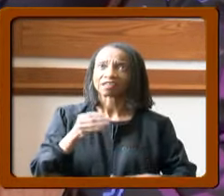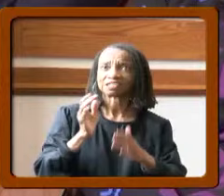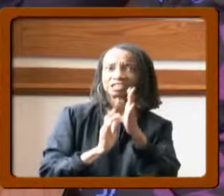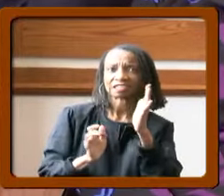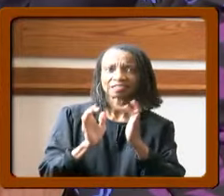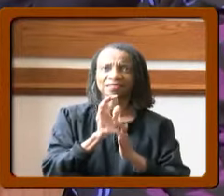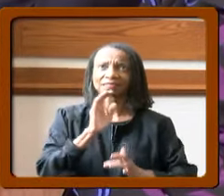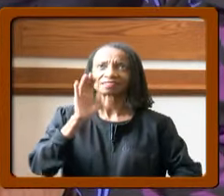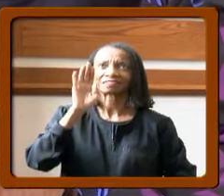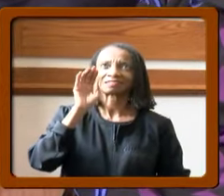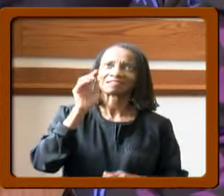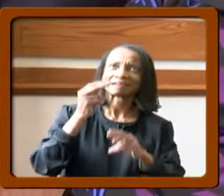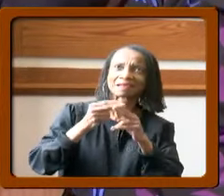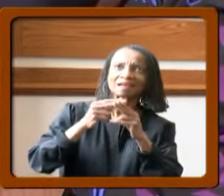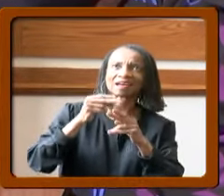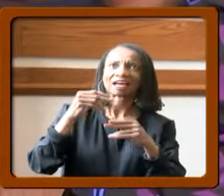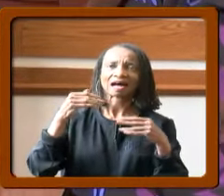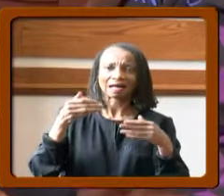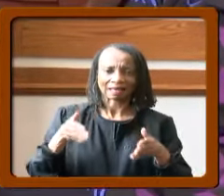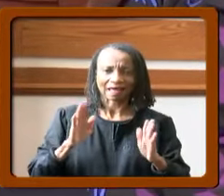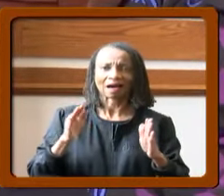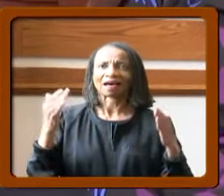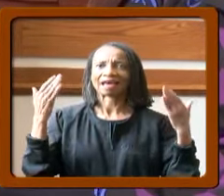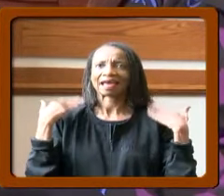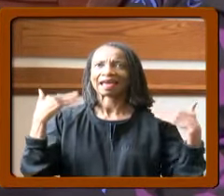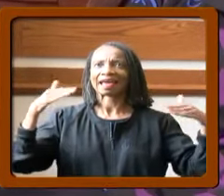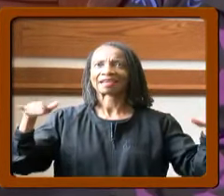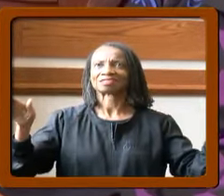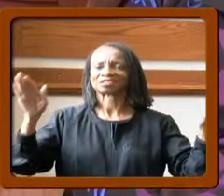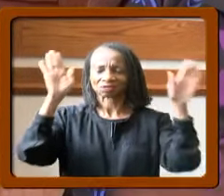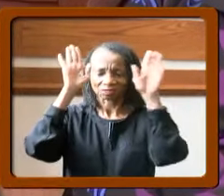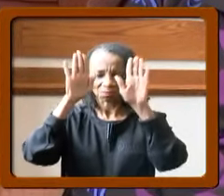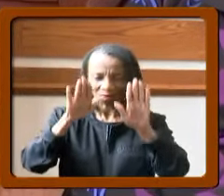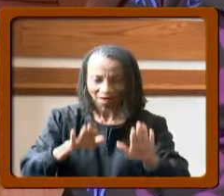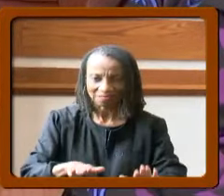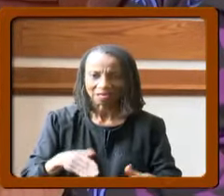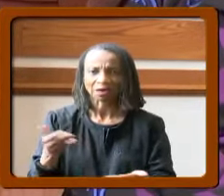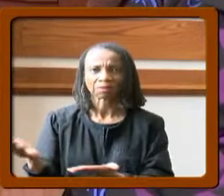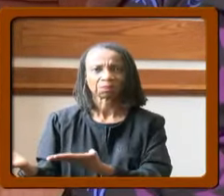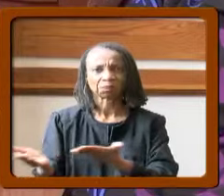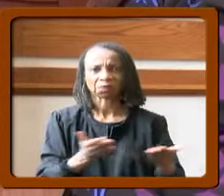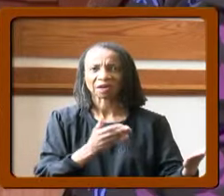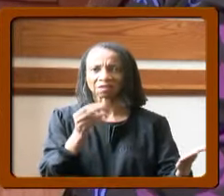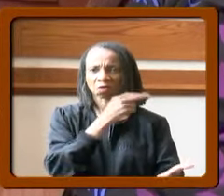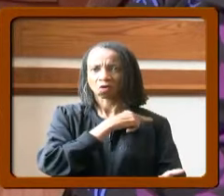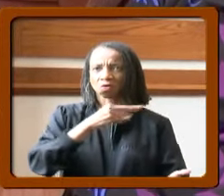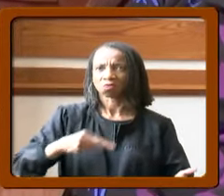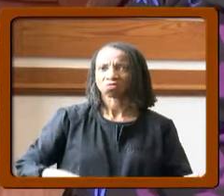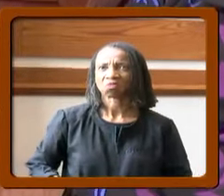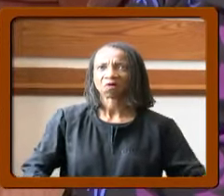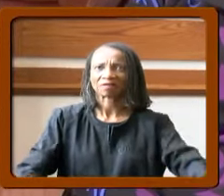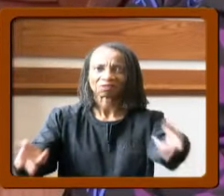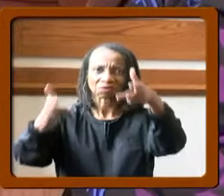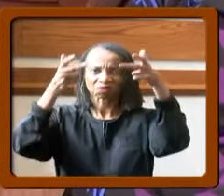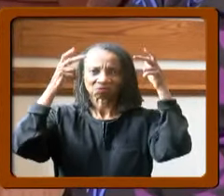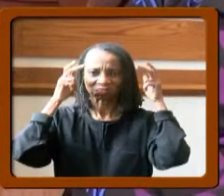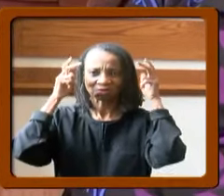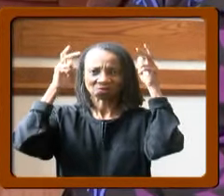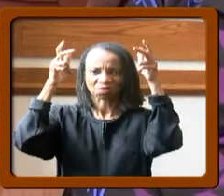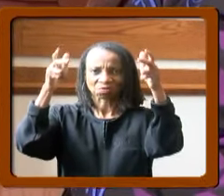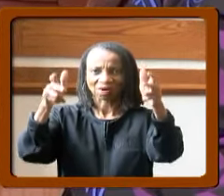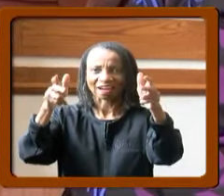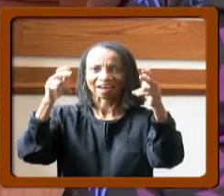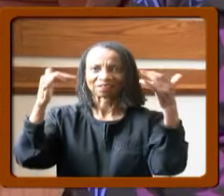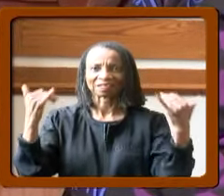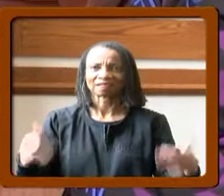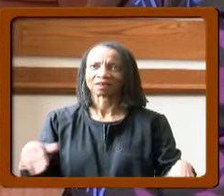angels prostrate fall. Bring forth the royal diadem and crown him Lord of all. Every now and